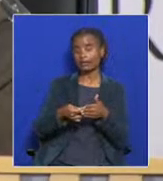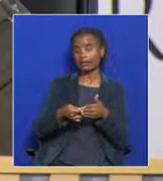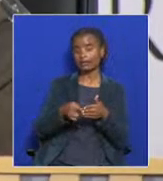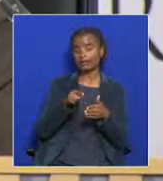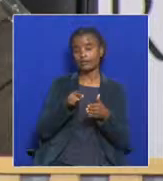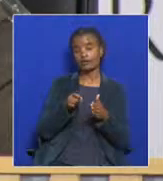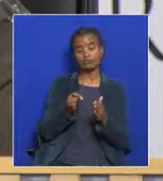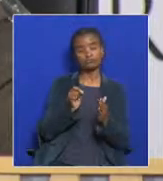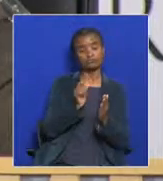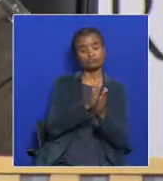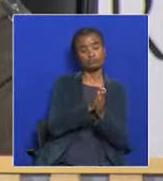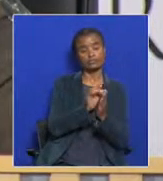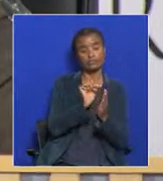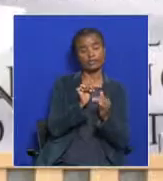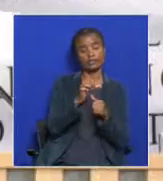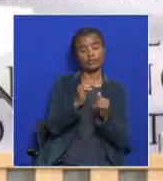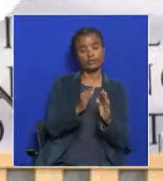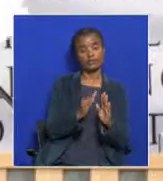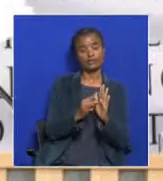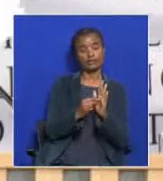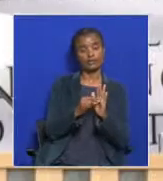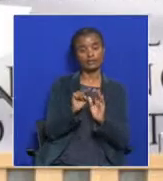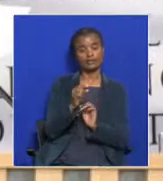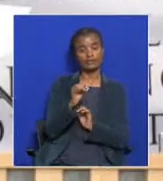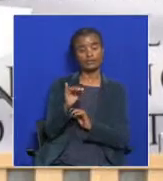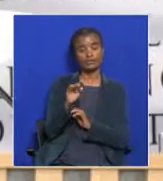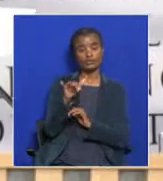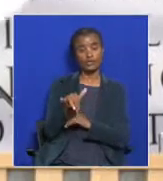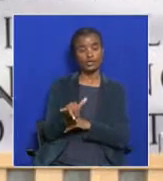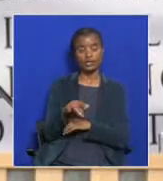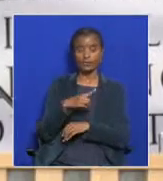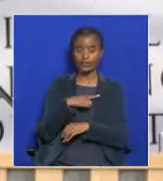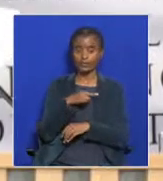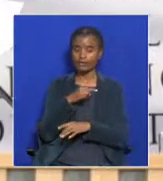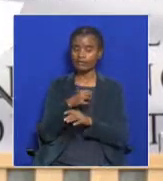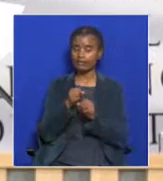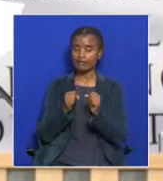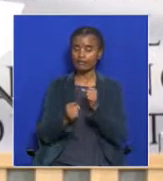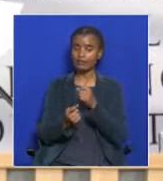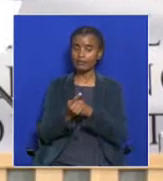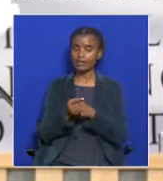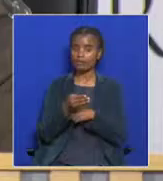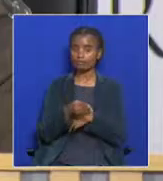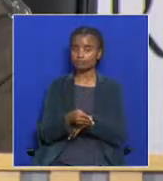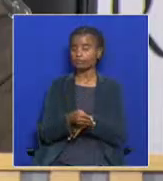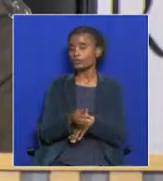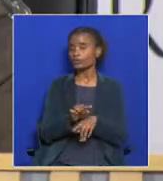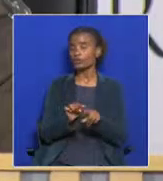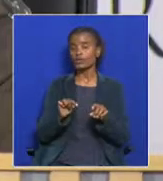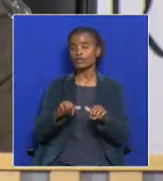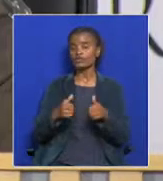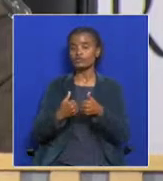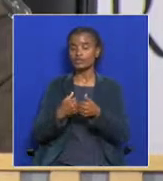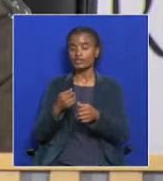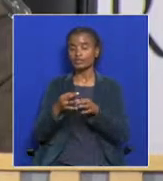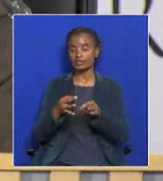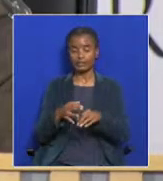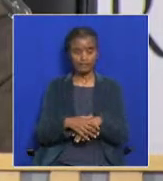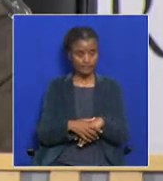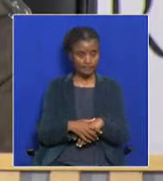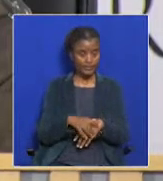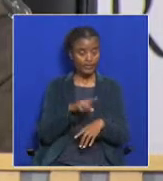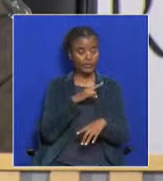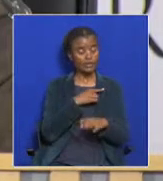July. And I'm saying it's because it was never there in the first place. That's why you're having a challenge. Okay, may I respond? You note here,